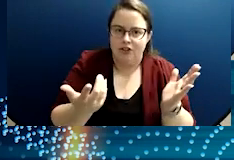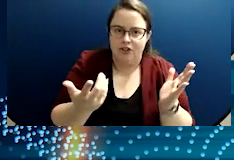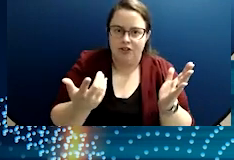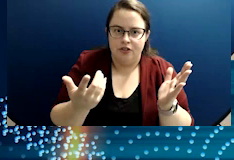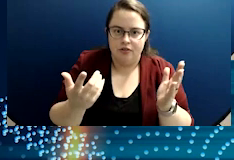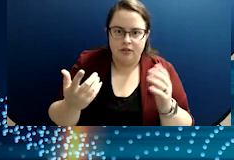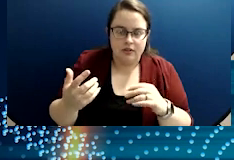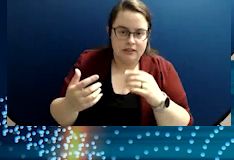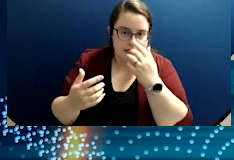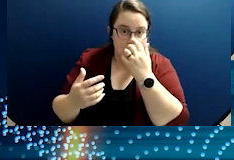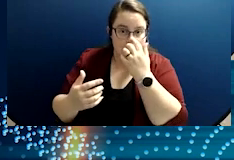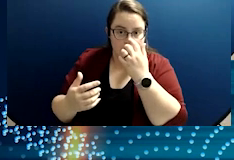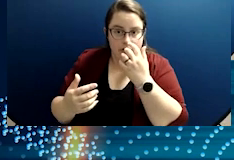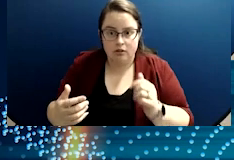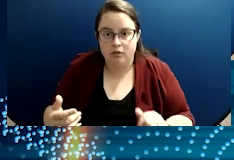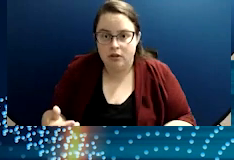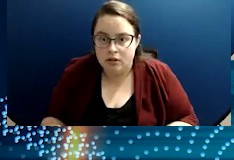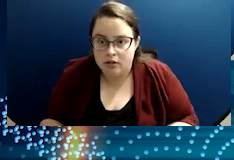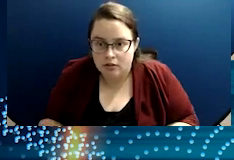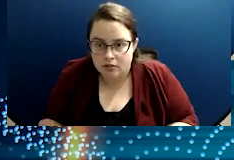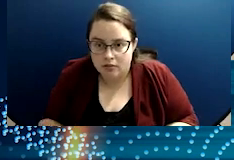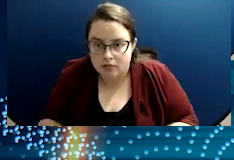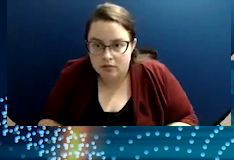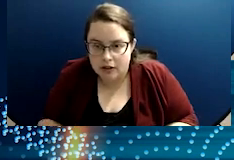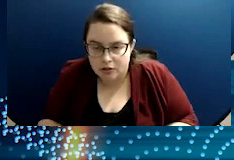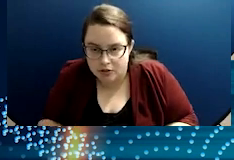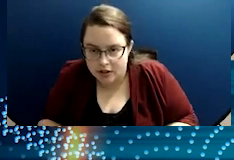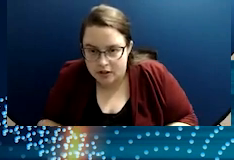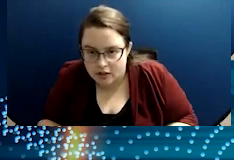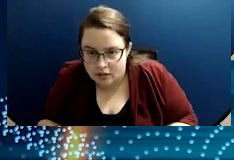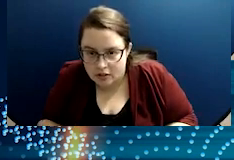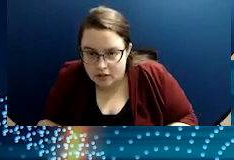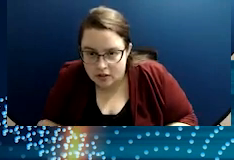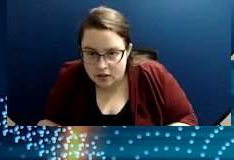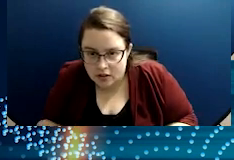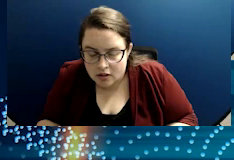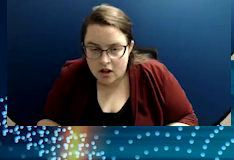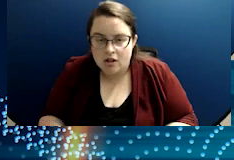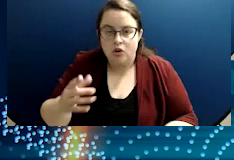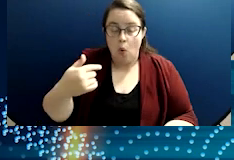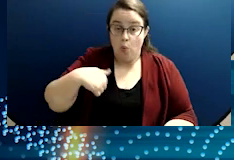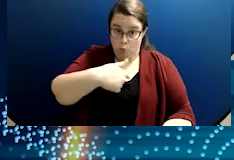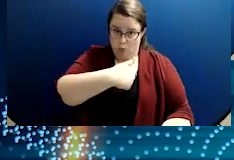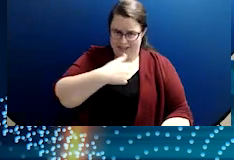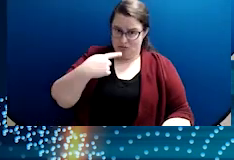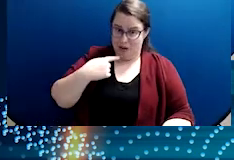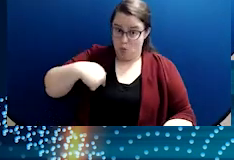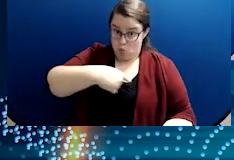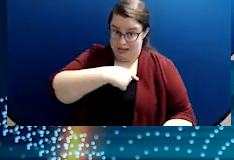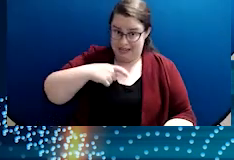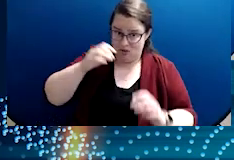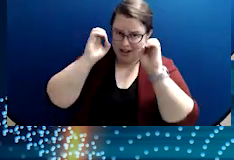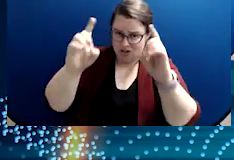So when you Yes. say we, Yes. to educate students, do you mean like the district, the city